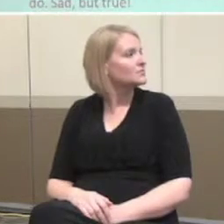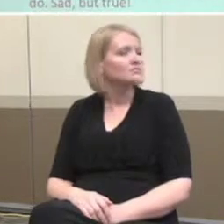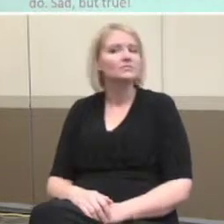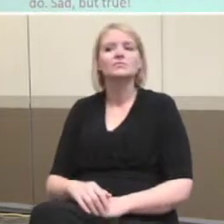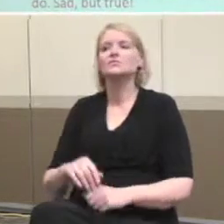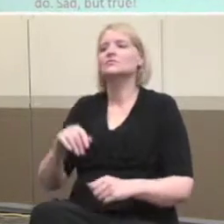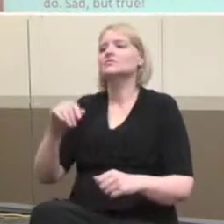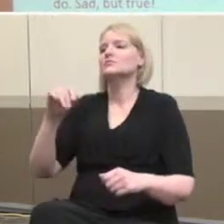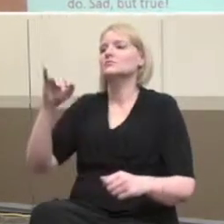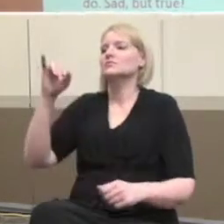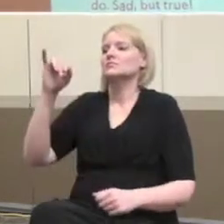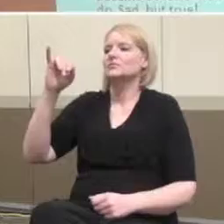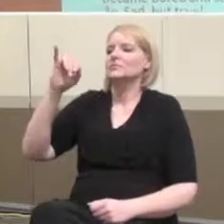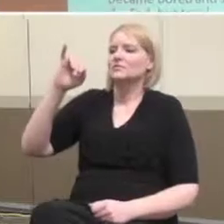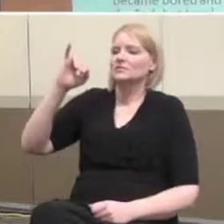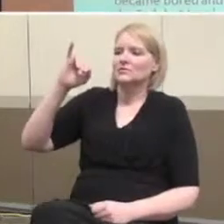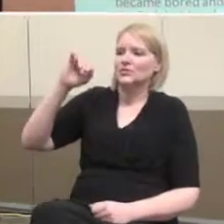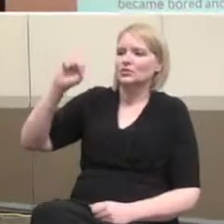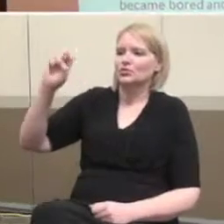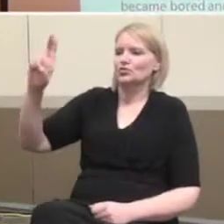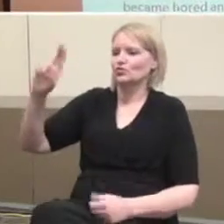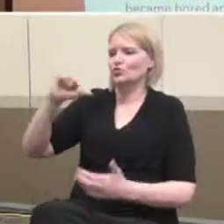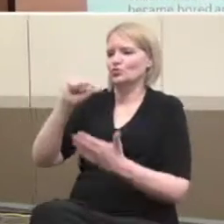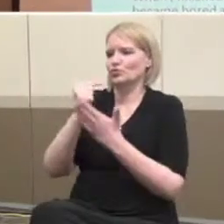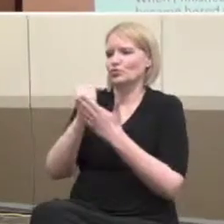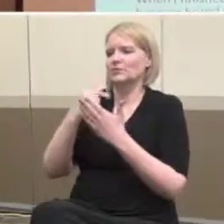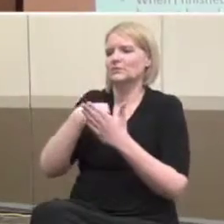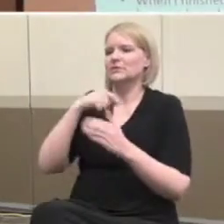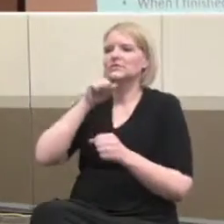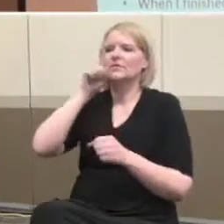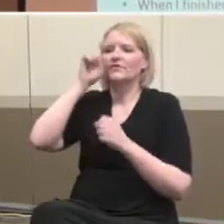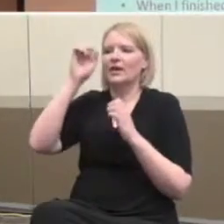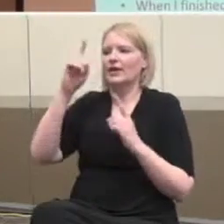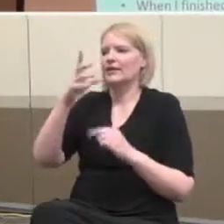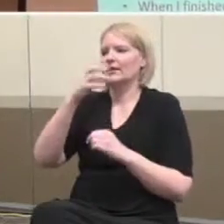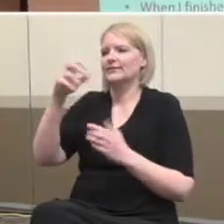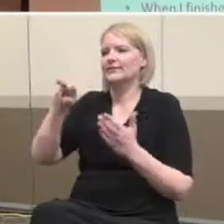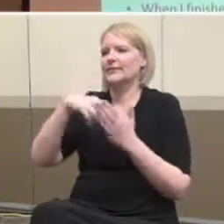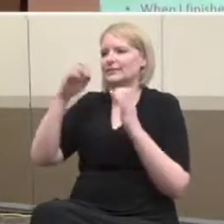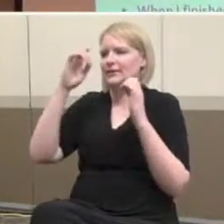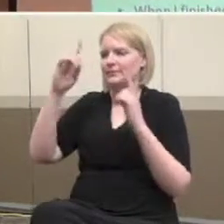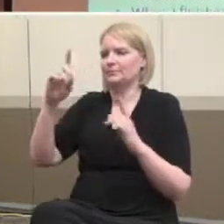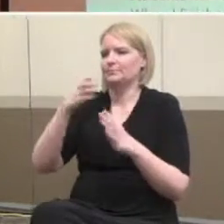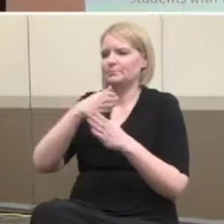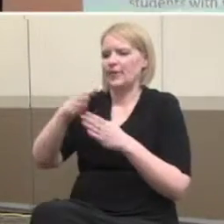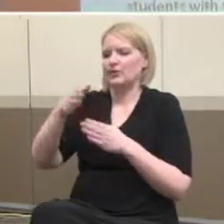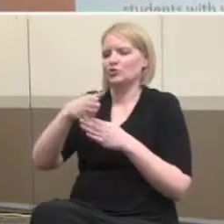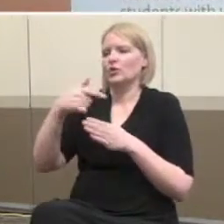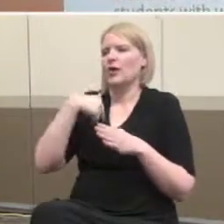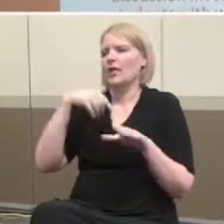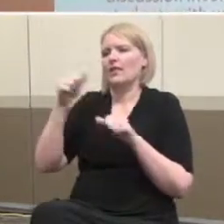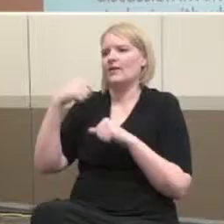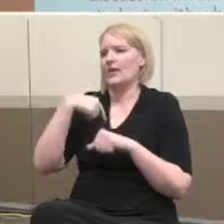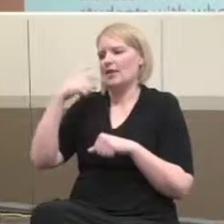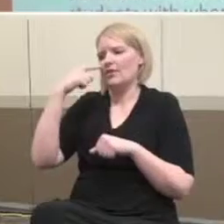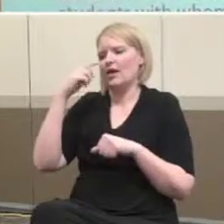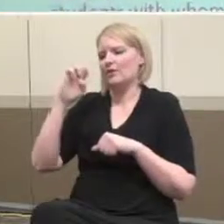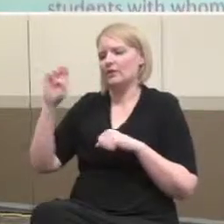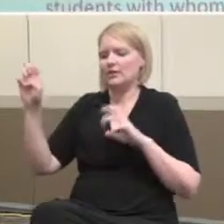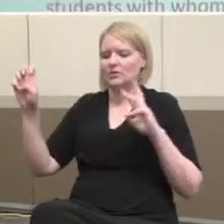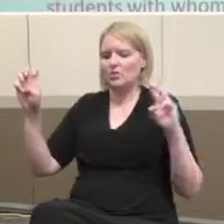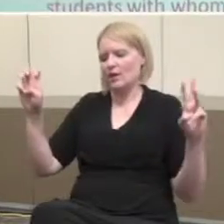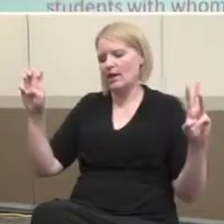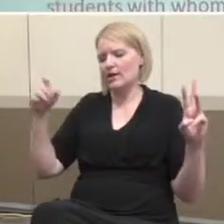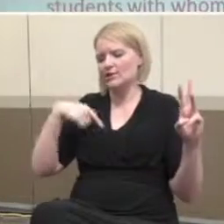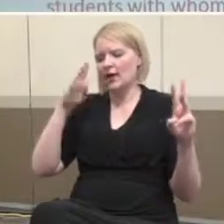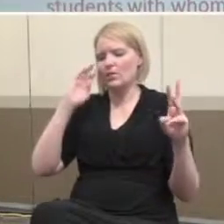I graduated from Illinois State 28 years ago, and I was a deaf ed and a dance ed major. And when I left there, I thought, I am going to go to the East Coast or the West Coast, and